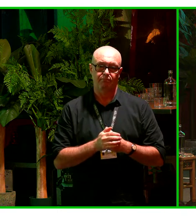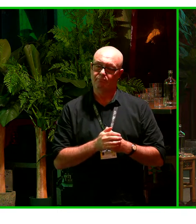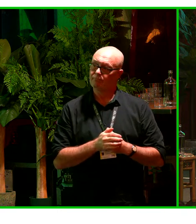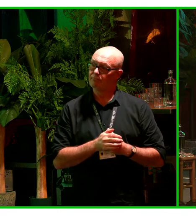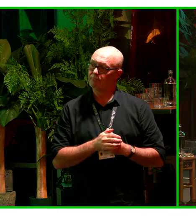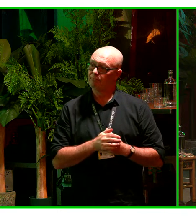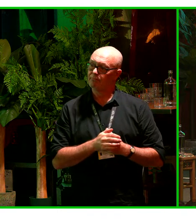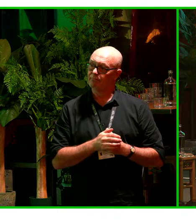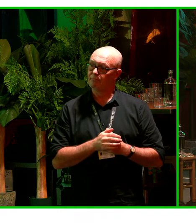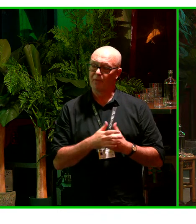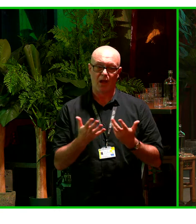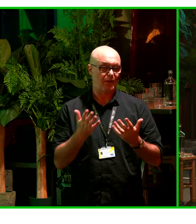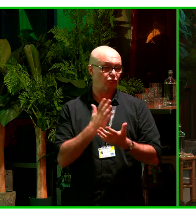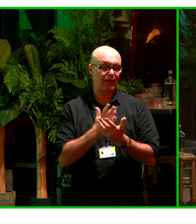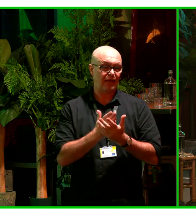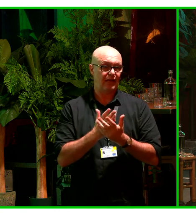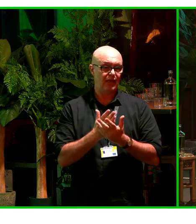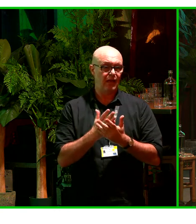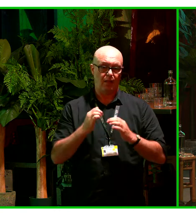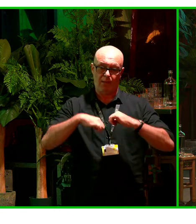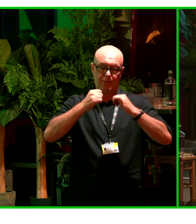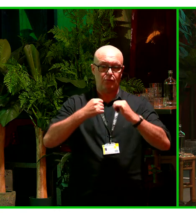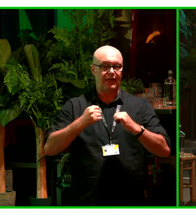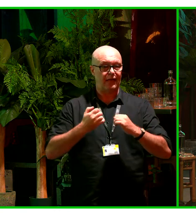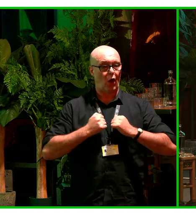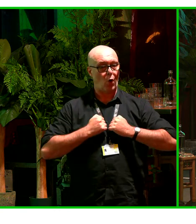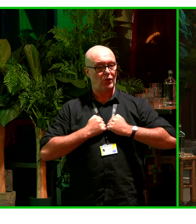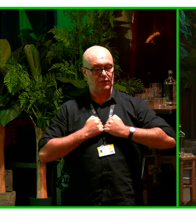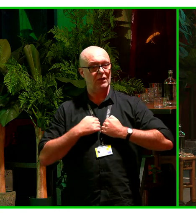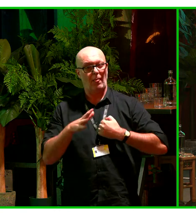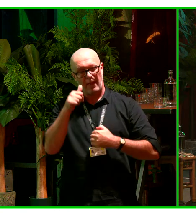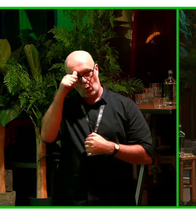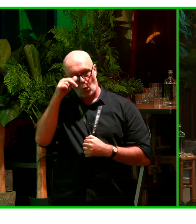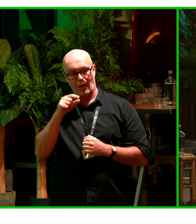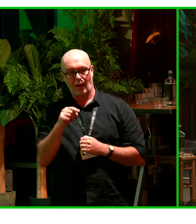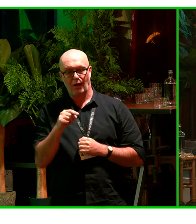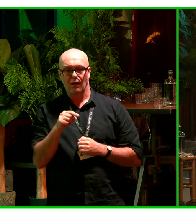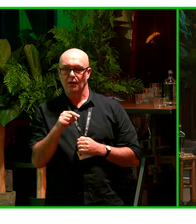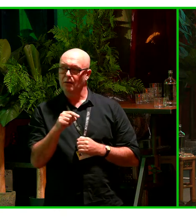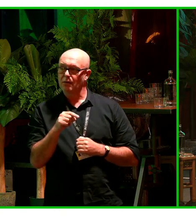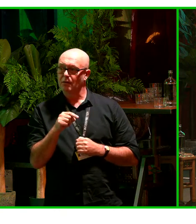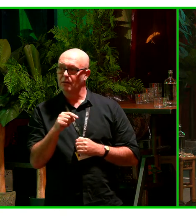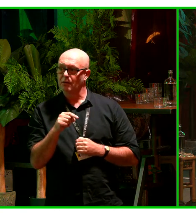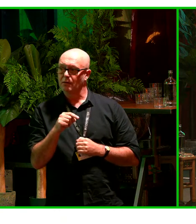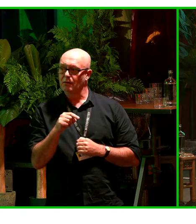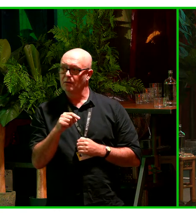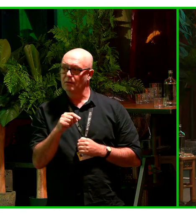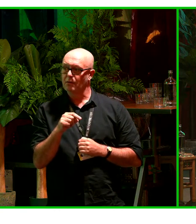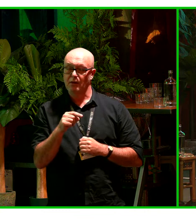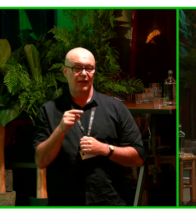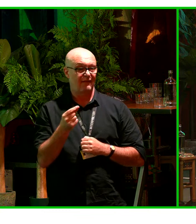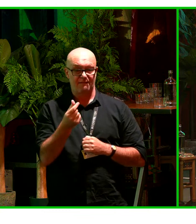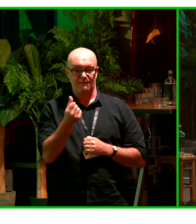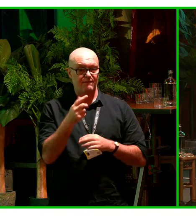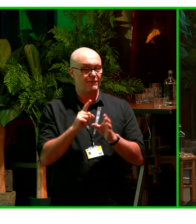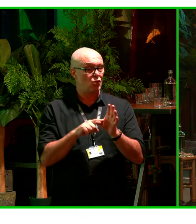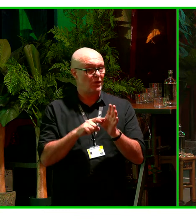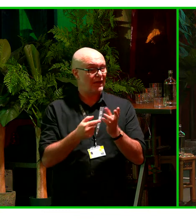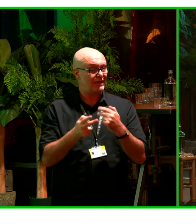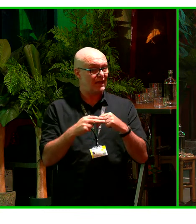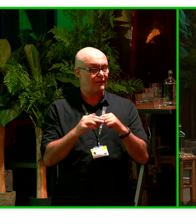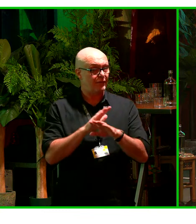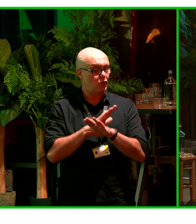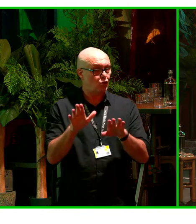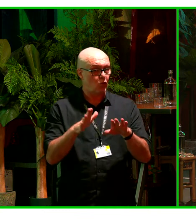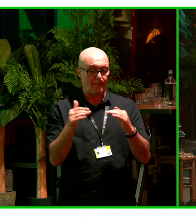know that we've got to do something with changes to EPC rules. We won't be able to let space in a few years if it doesn't meet the